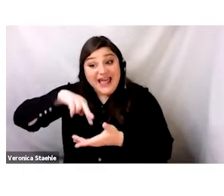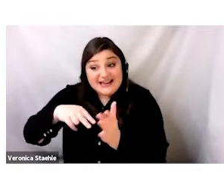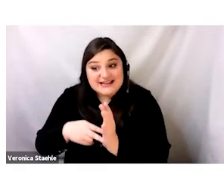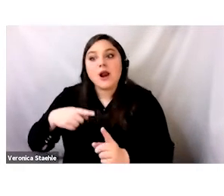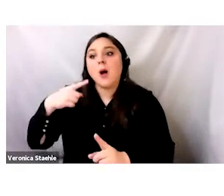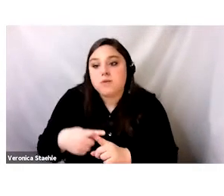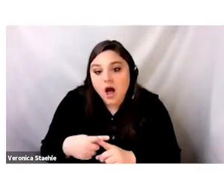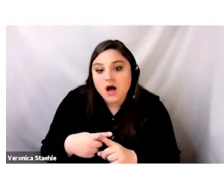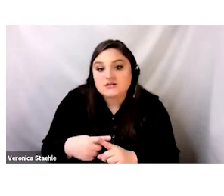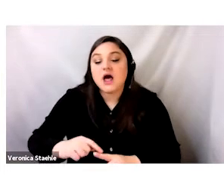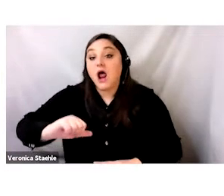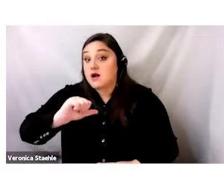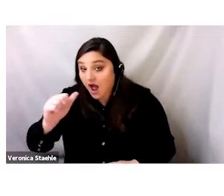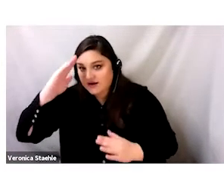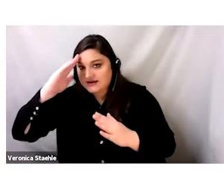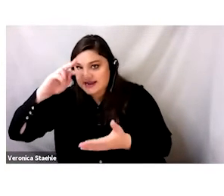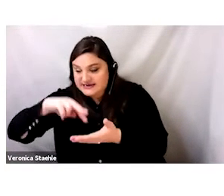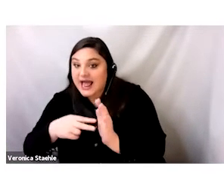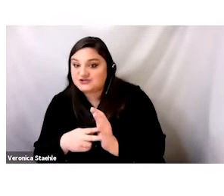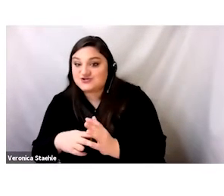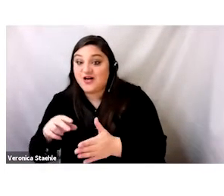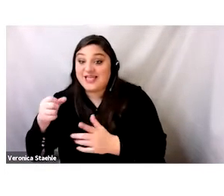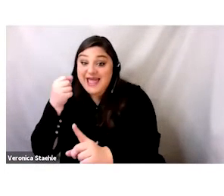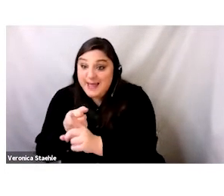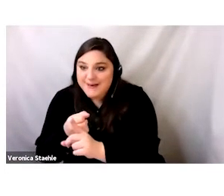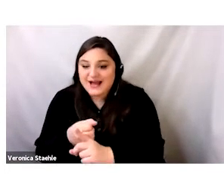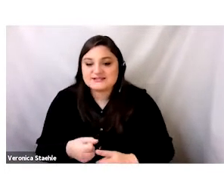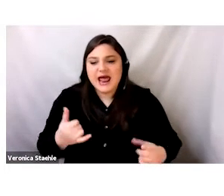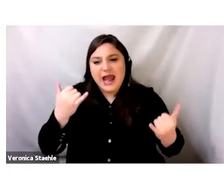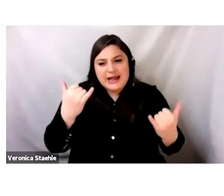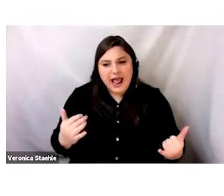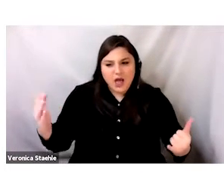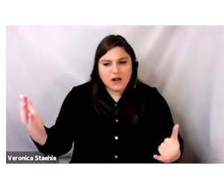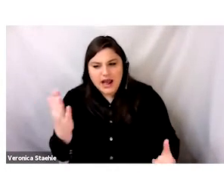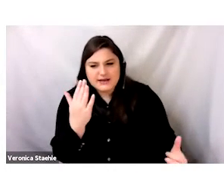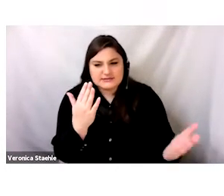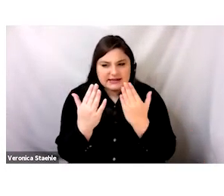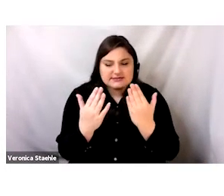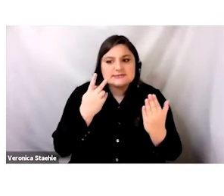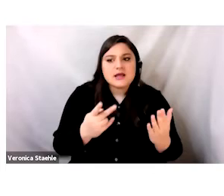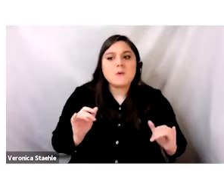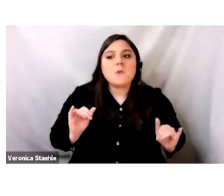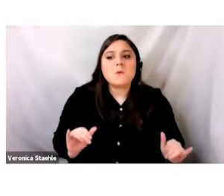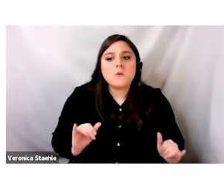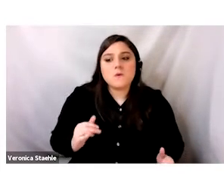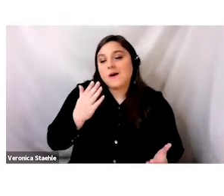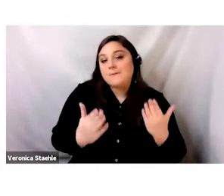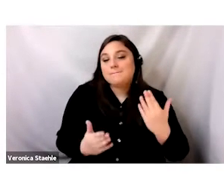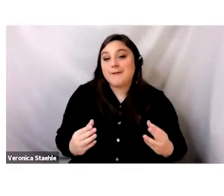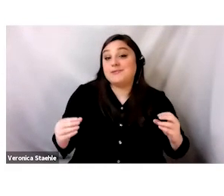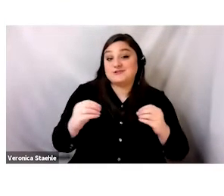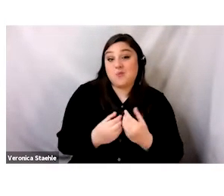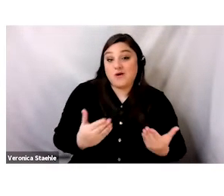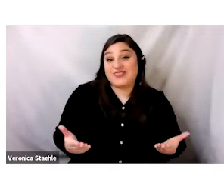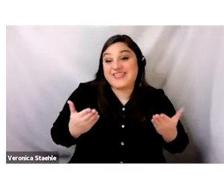the interconnection that was always there that maybe we didn't intentionally, I don't know if I want to use that word, but